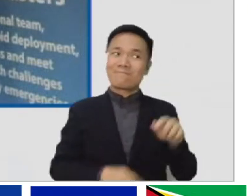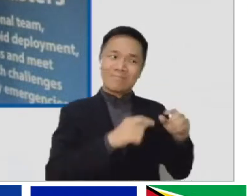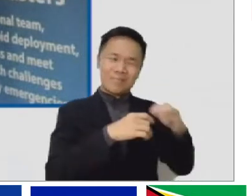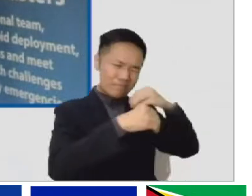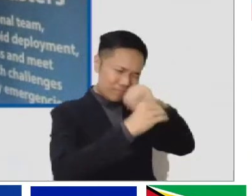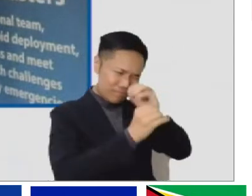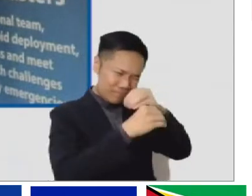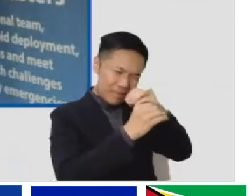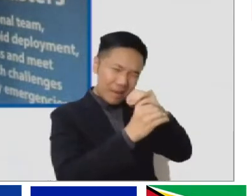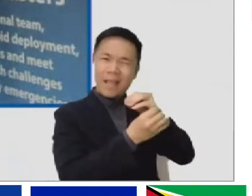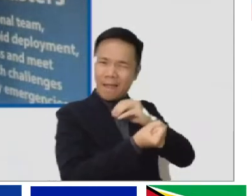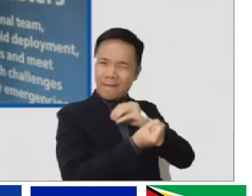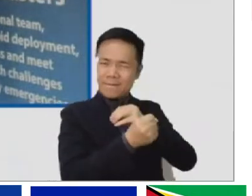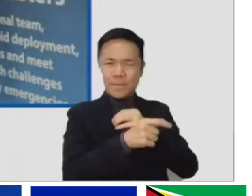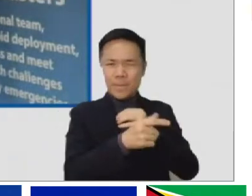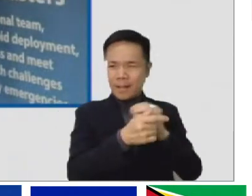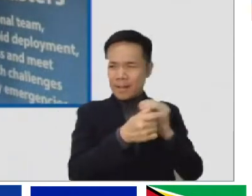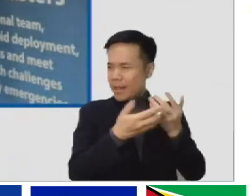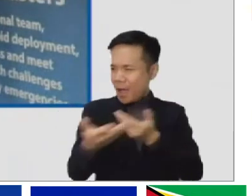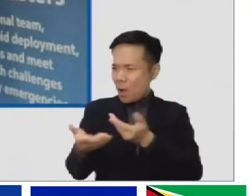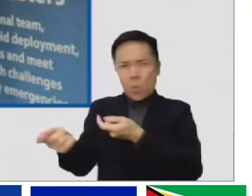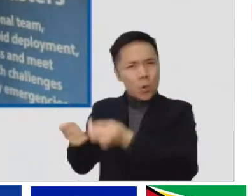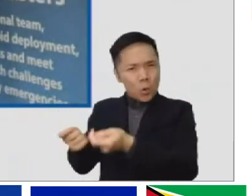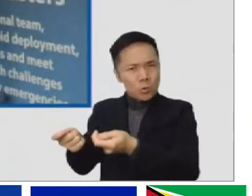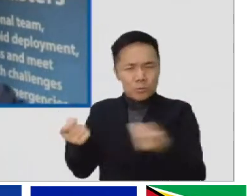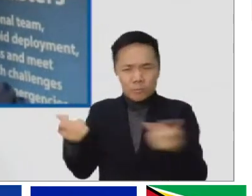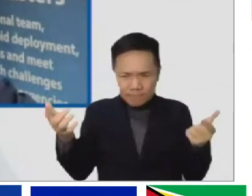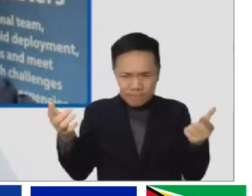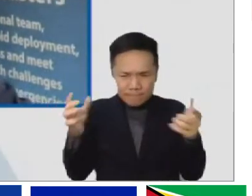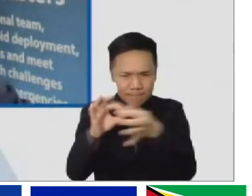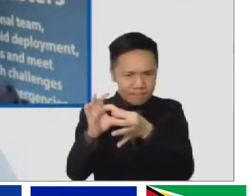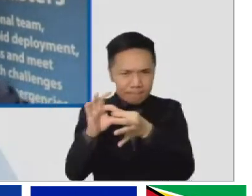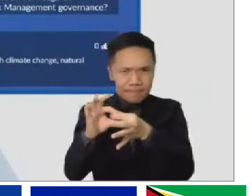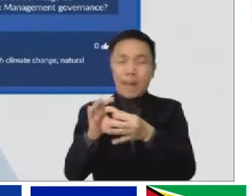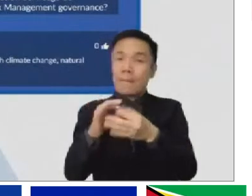enhanced in the near future. Thank you.